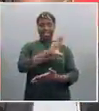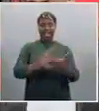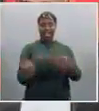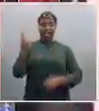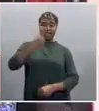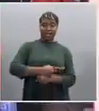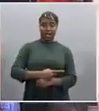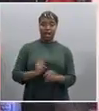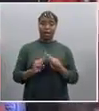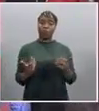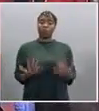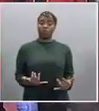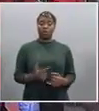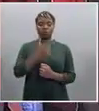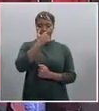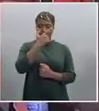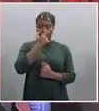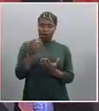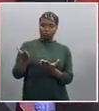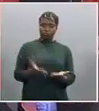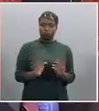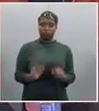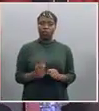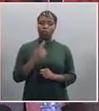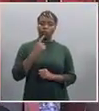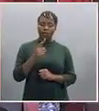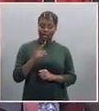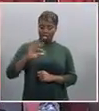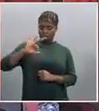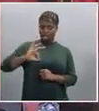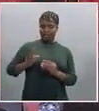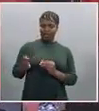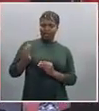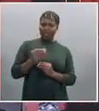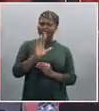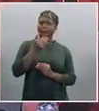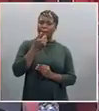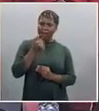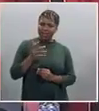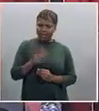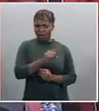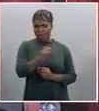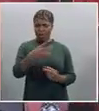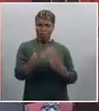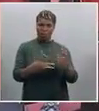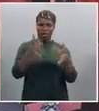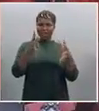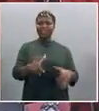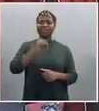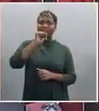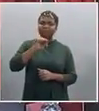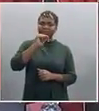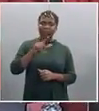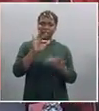Day rally. President Ramaphosa insists the proposed minimum wage is in the best interest of workers, despite it